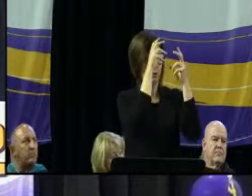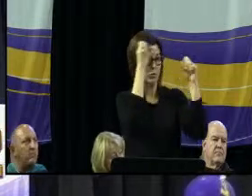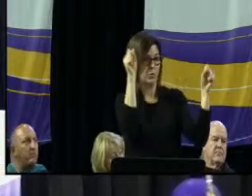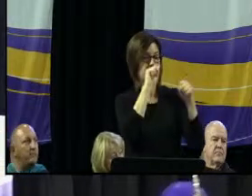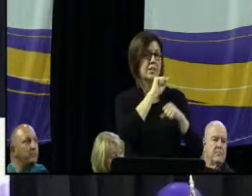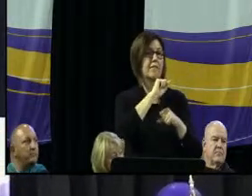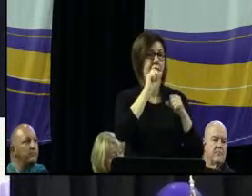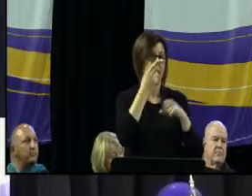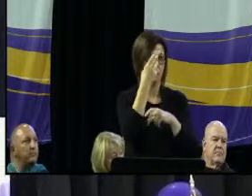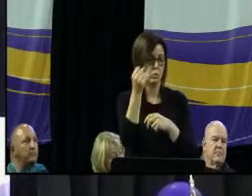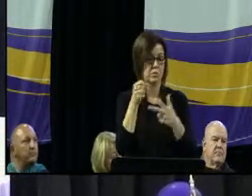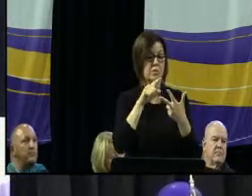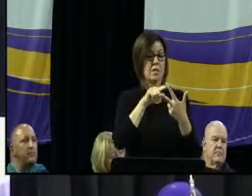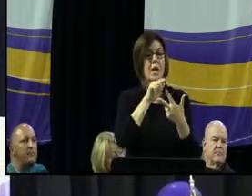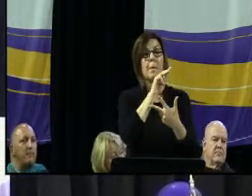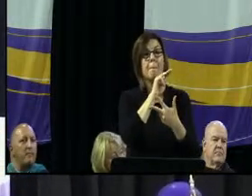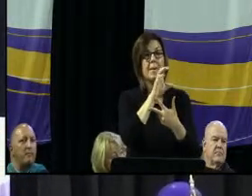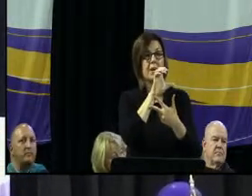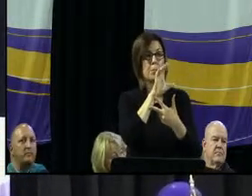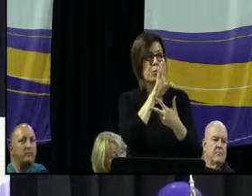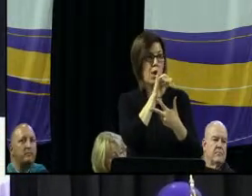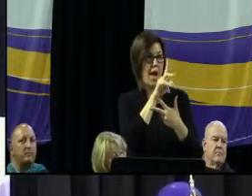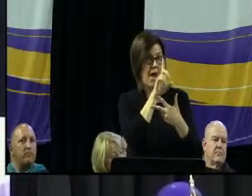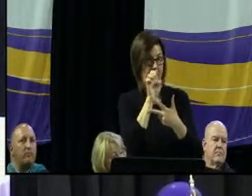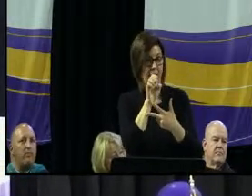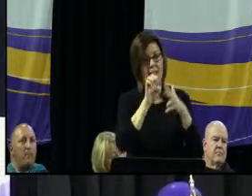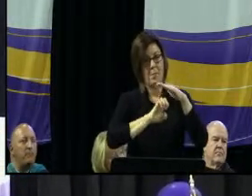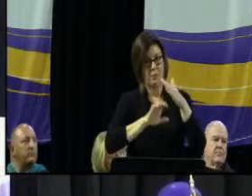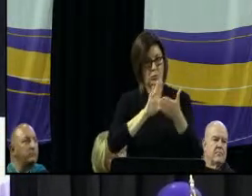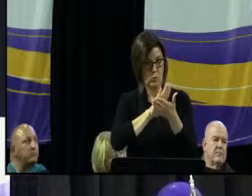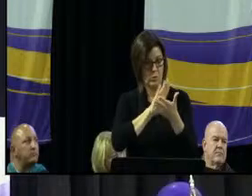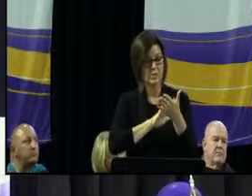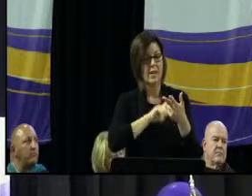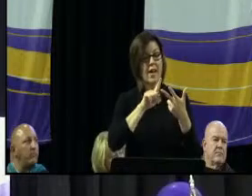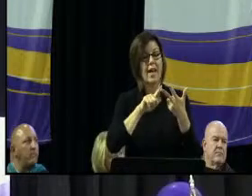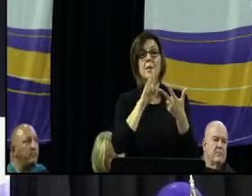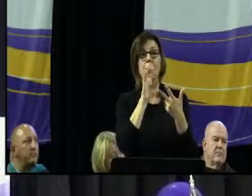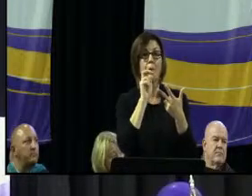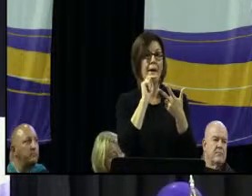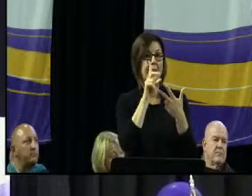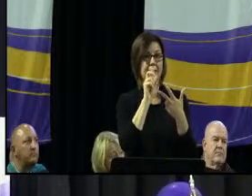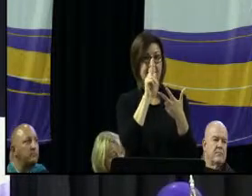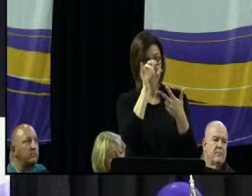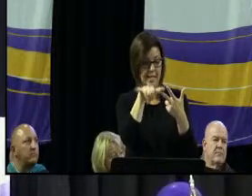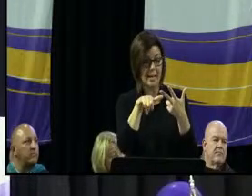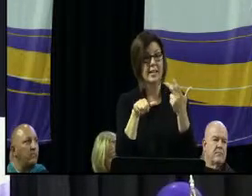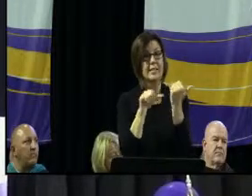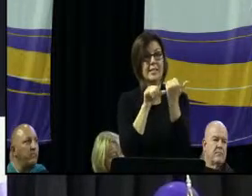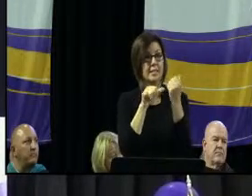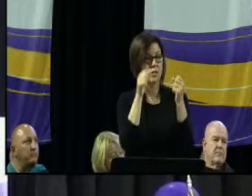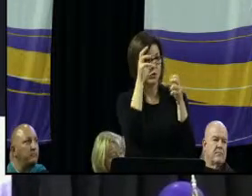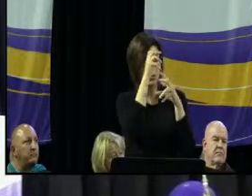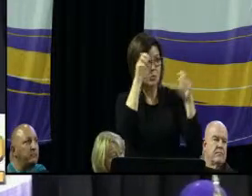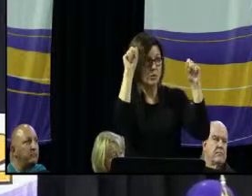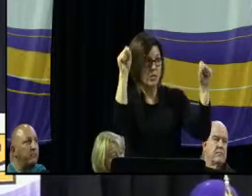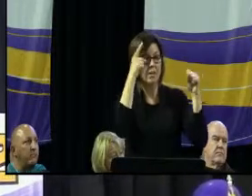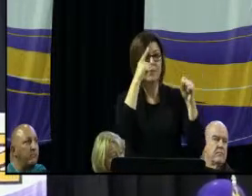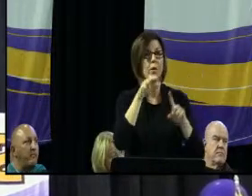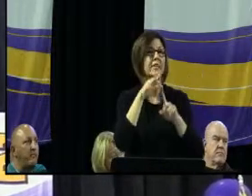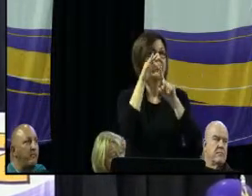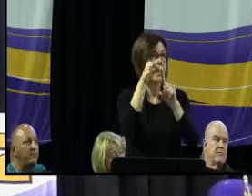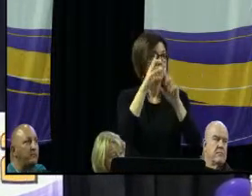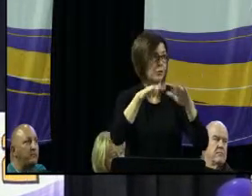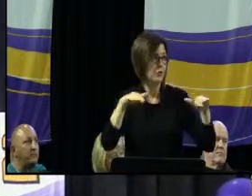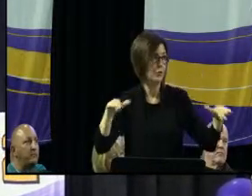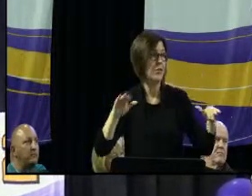Ms. Michelle McBride, Assistant Superintendent of Elementary Schools, Mr. Brian Denny, Assistant Superintendent of Exceptional Children, and all